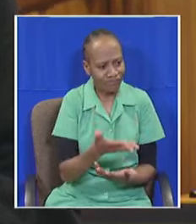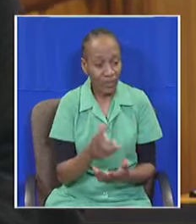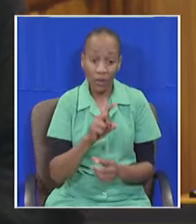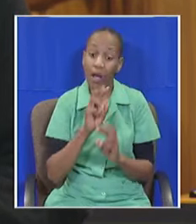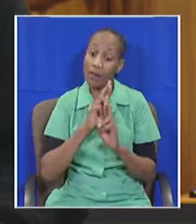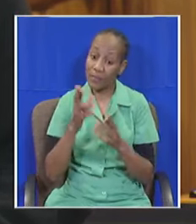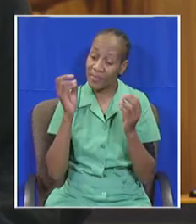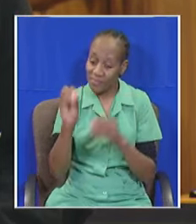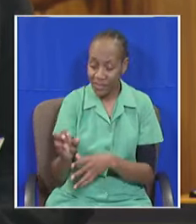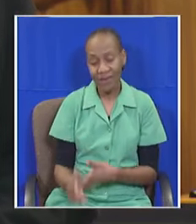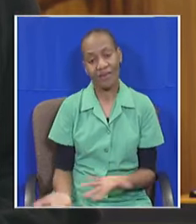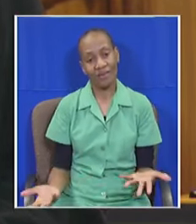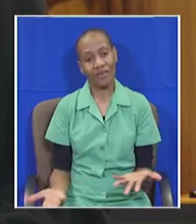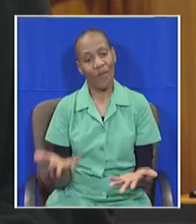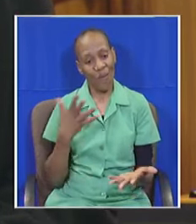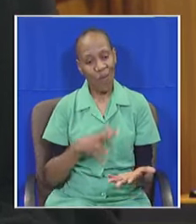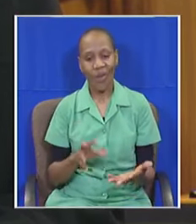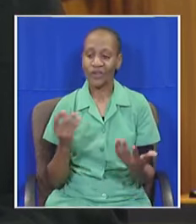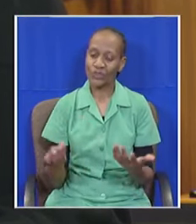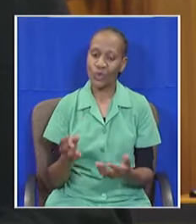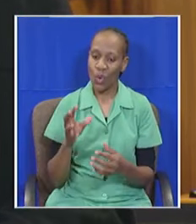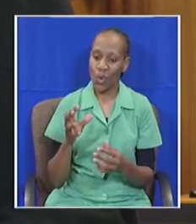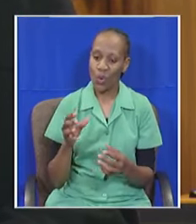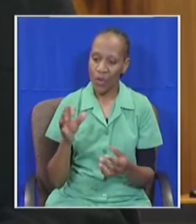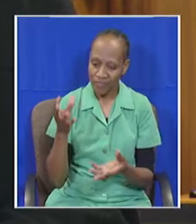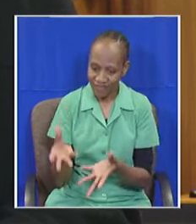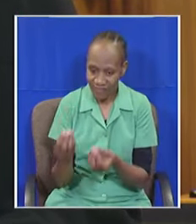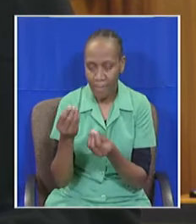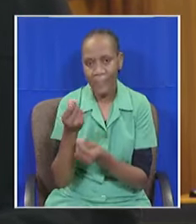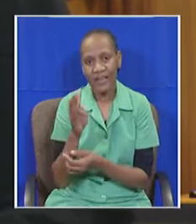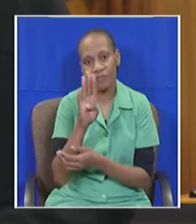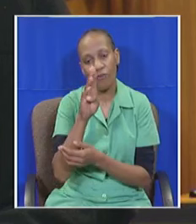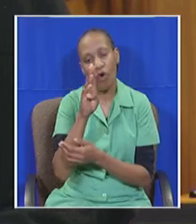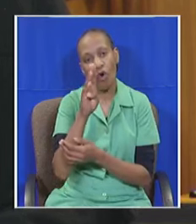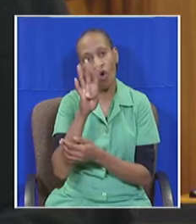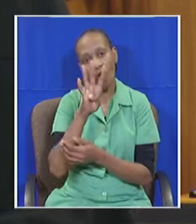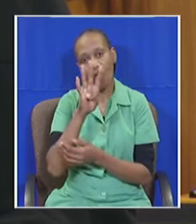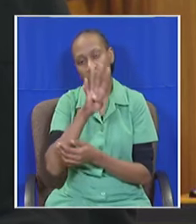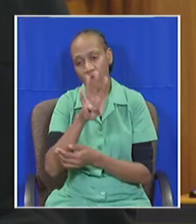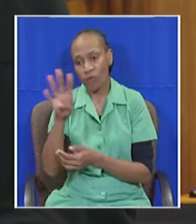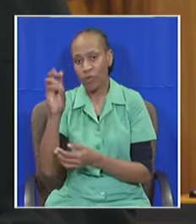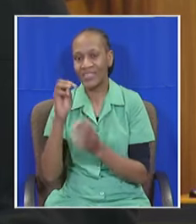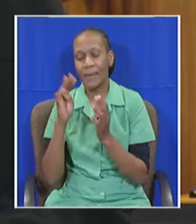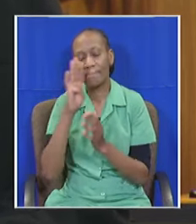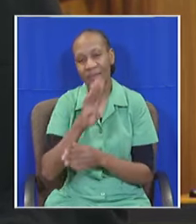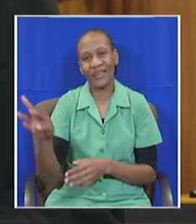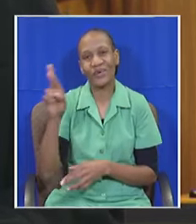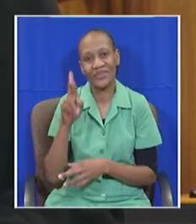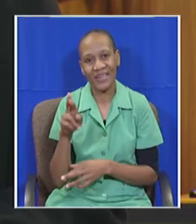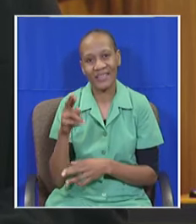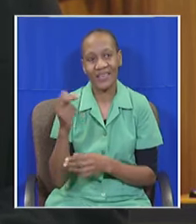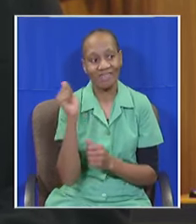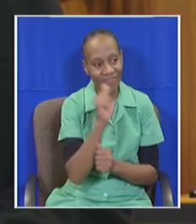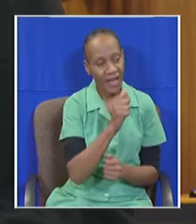us. They want to get their hands on the 440 billion rand that is municipal expenditure annually. Not content